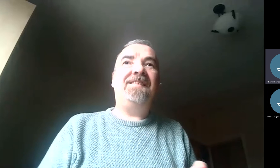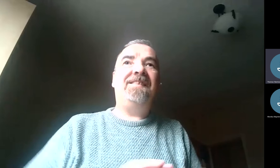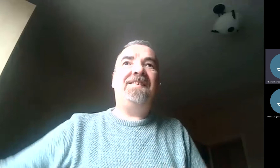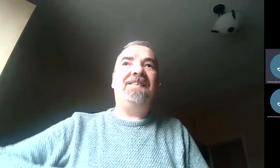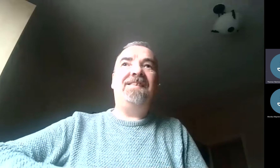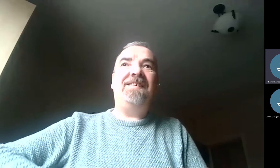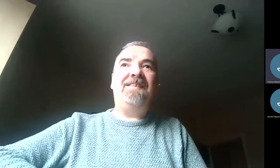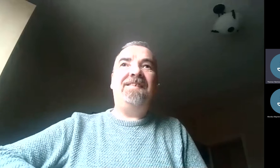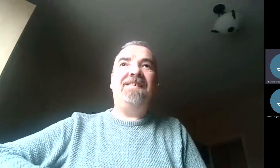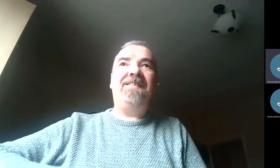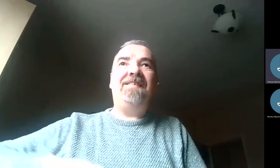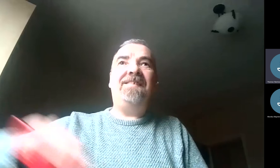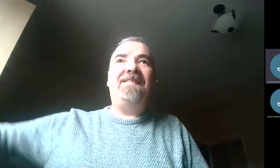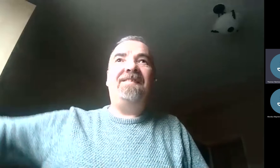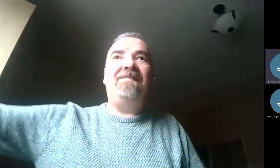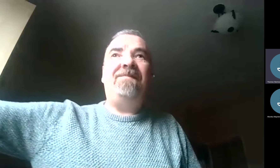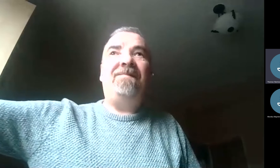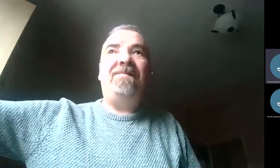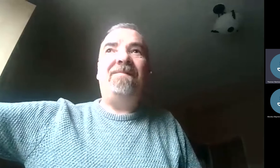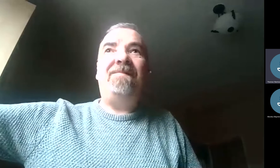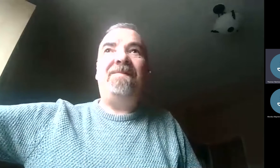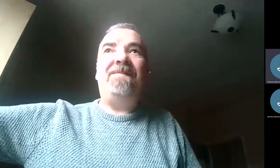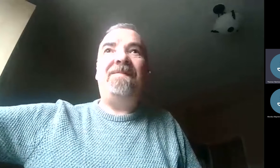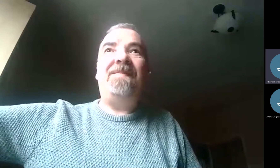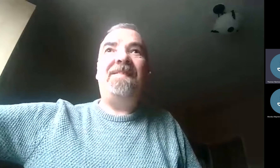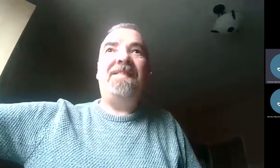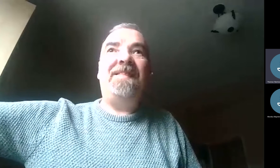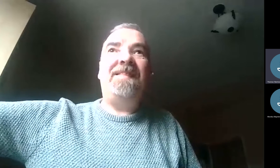hear something to start up regarding